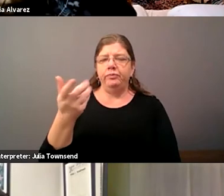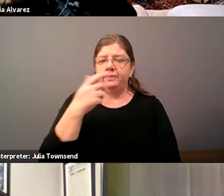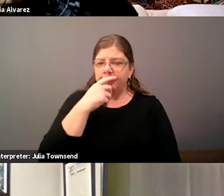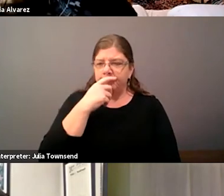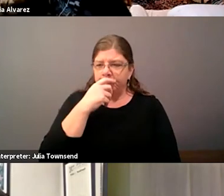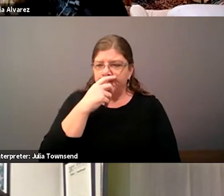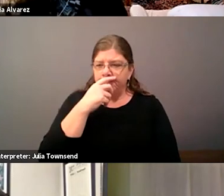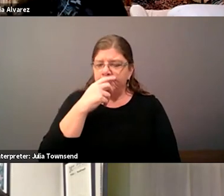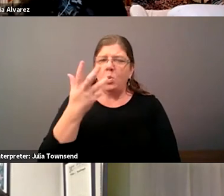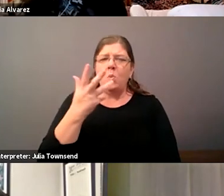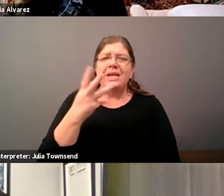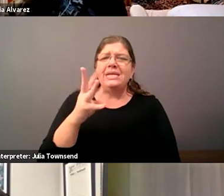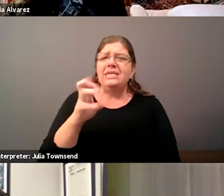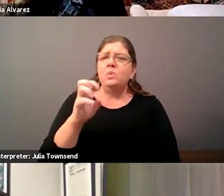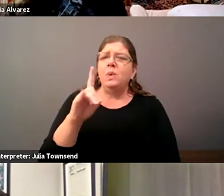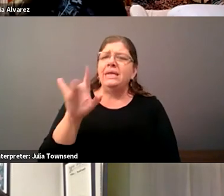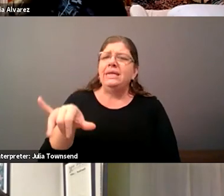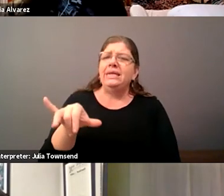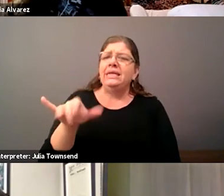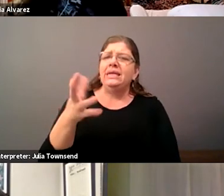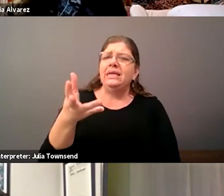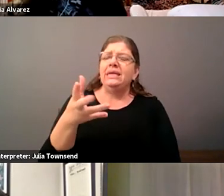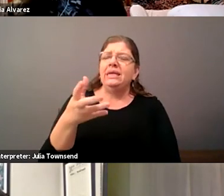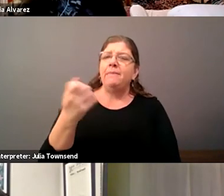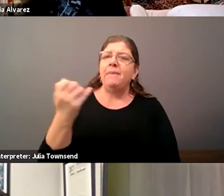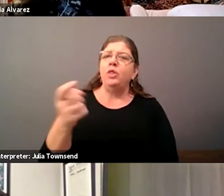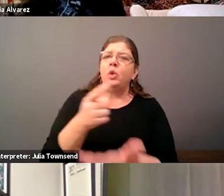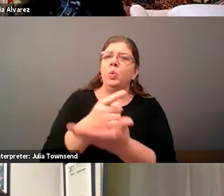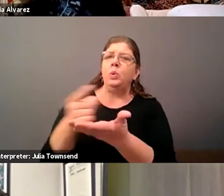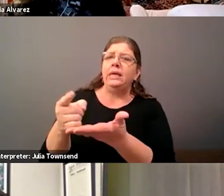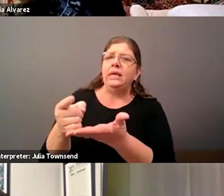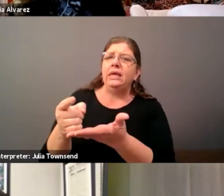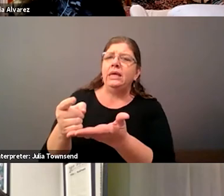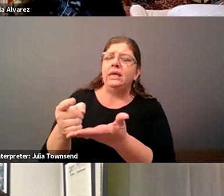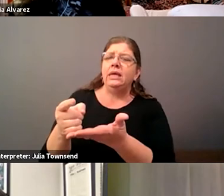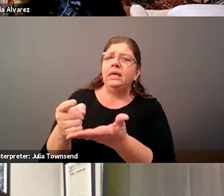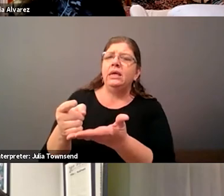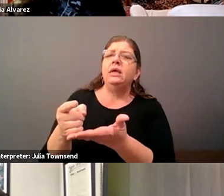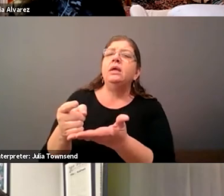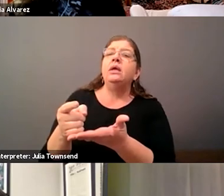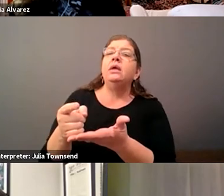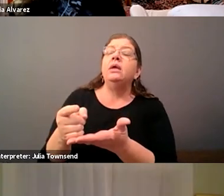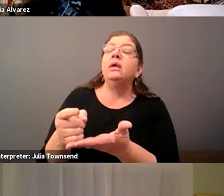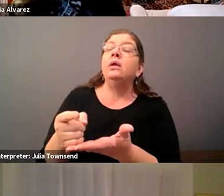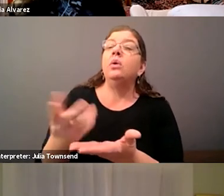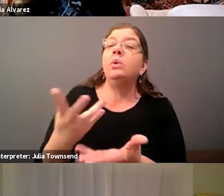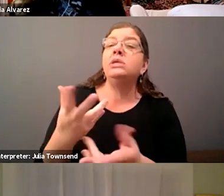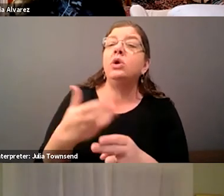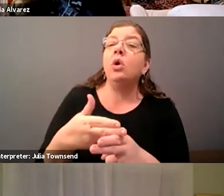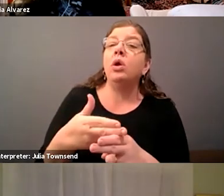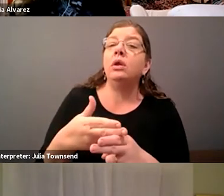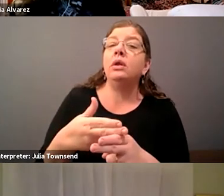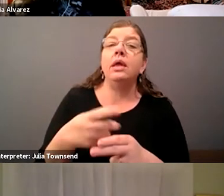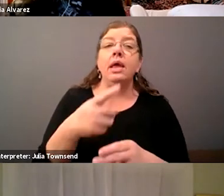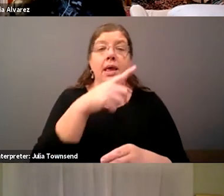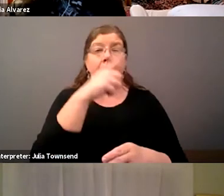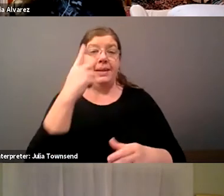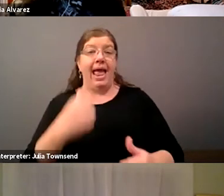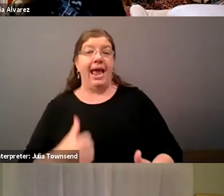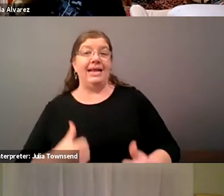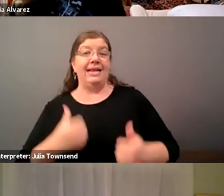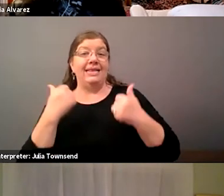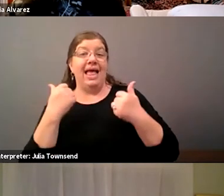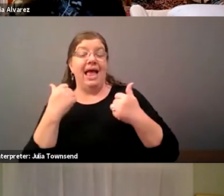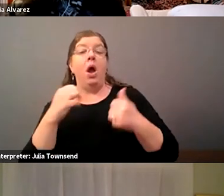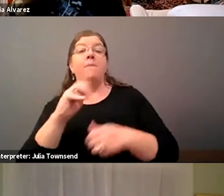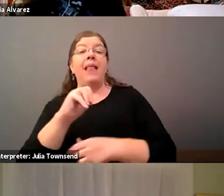what is it wendy about the week um maybe what is it called the black lives matter week